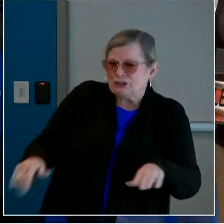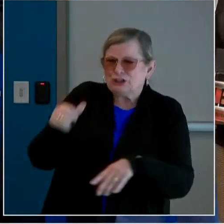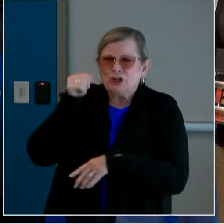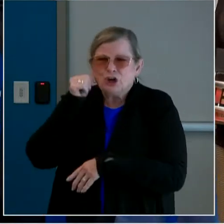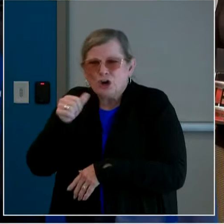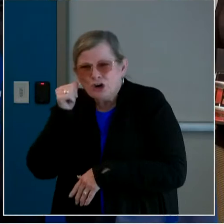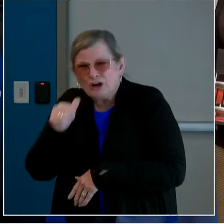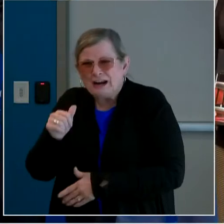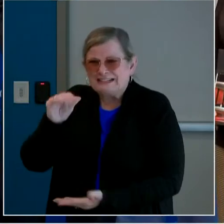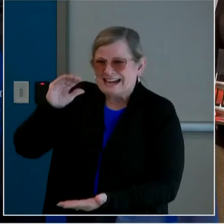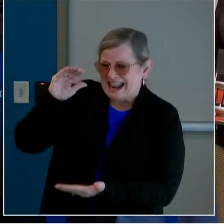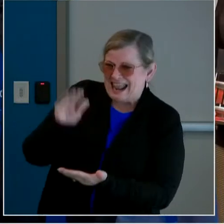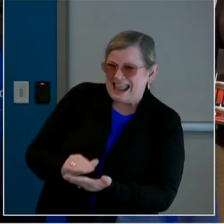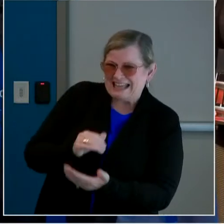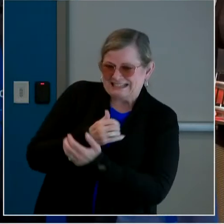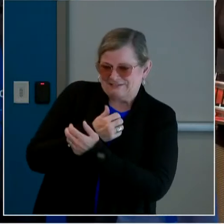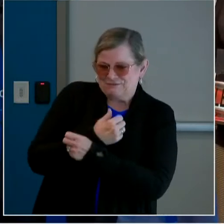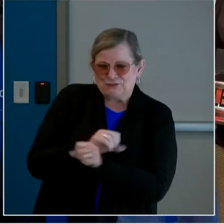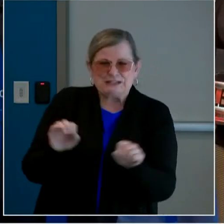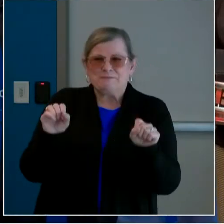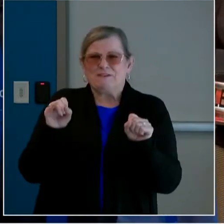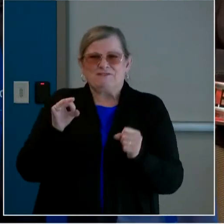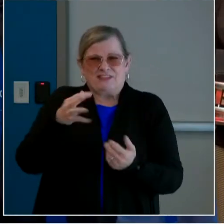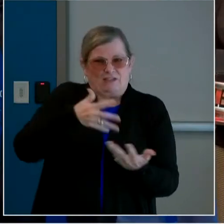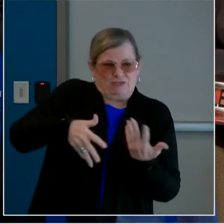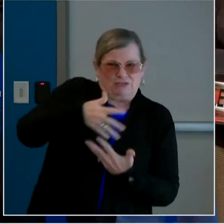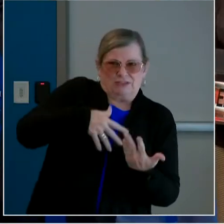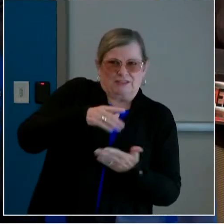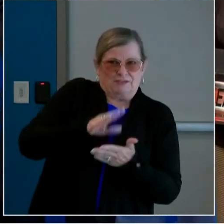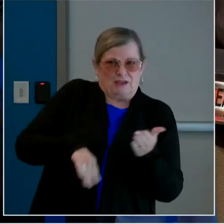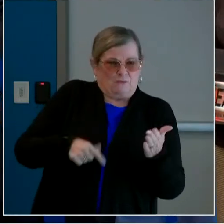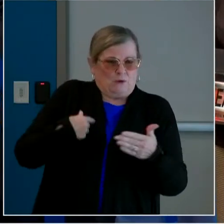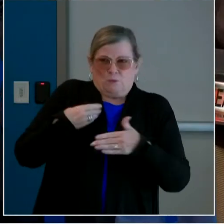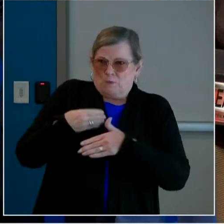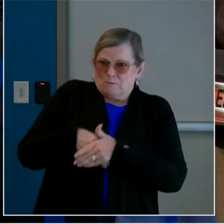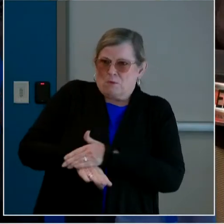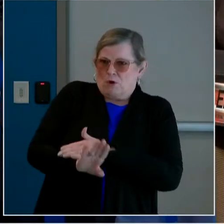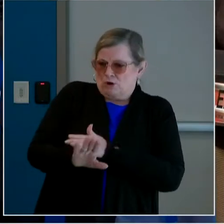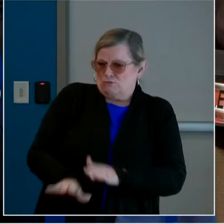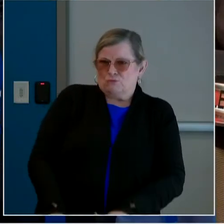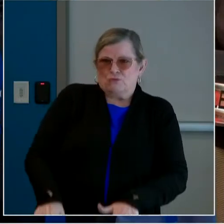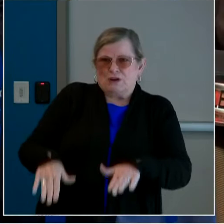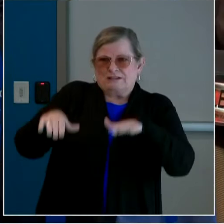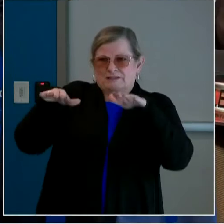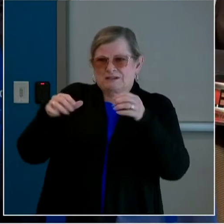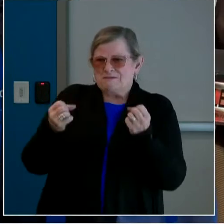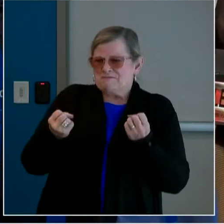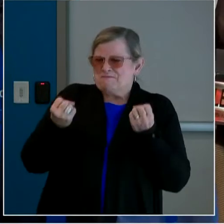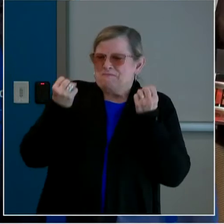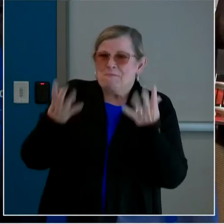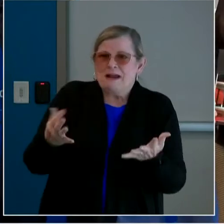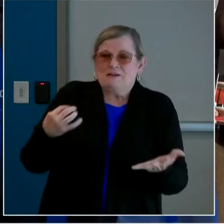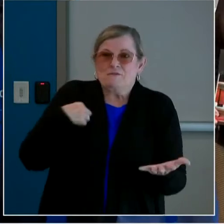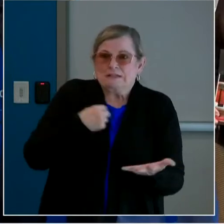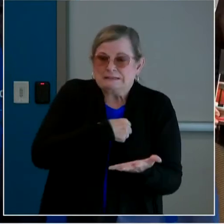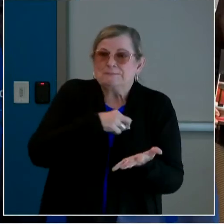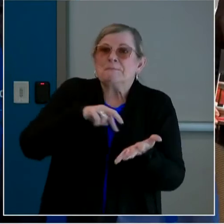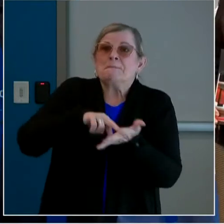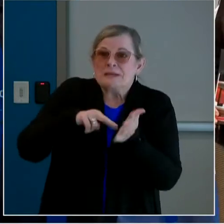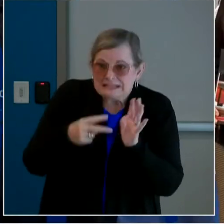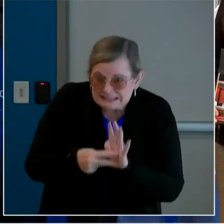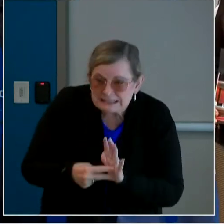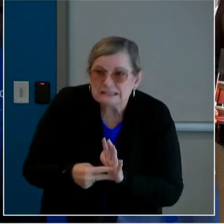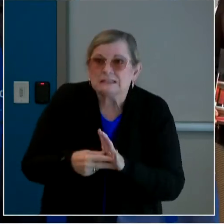born into. For many of us, that's what this is exactly about. What America will we leave